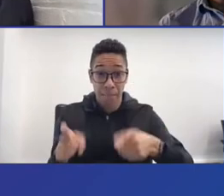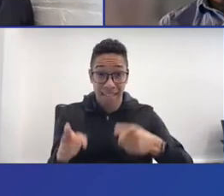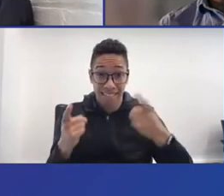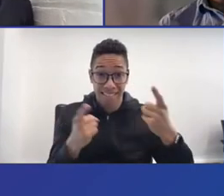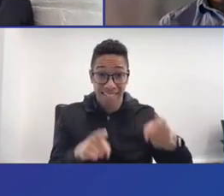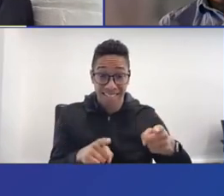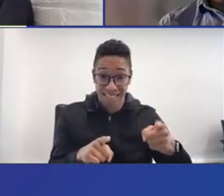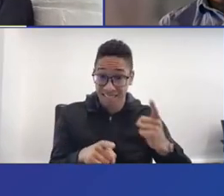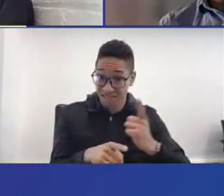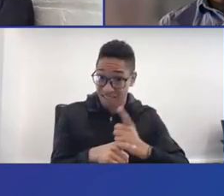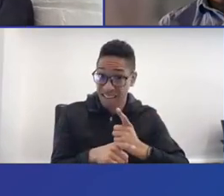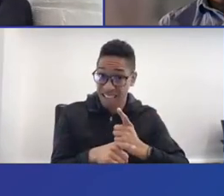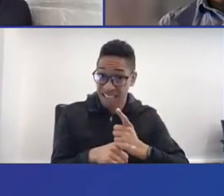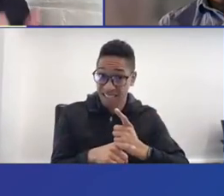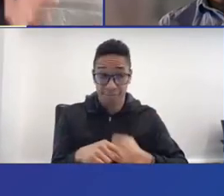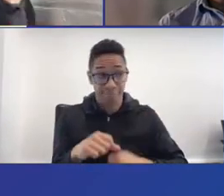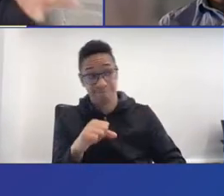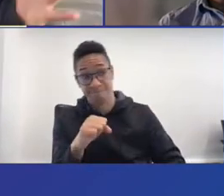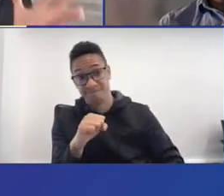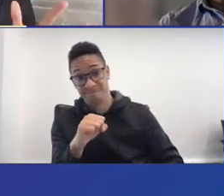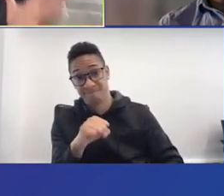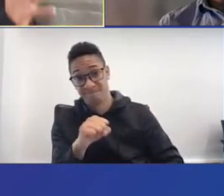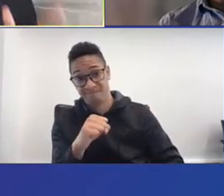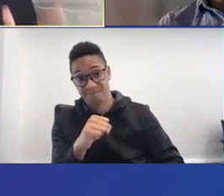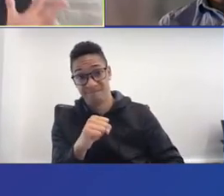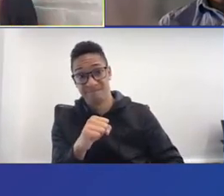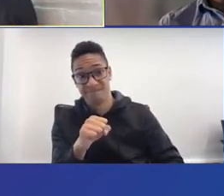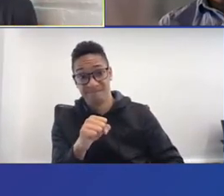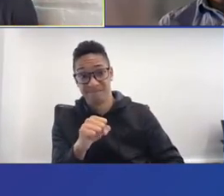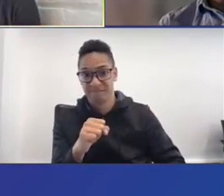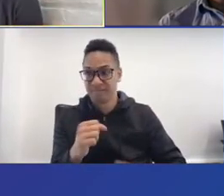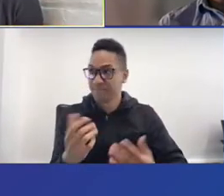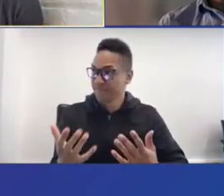Yes. And yeah, right.